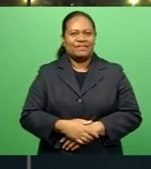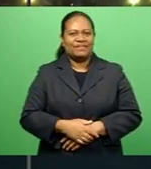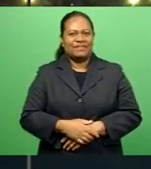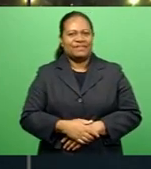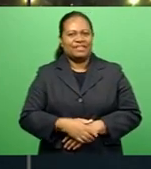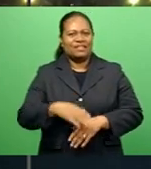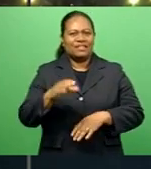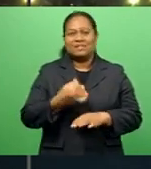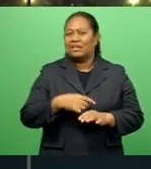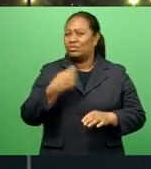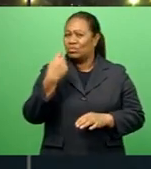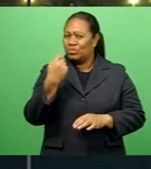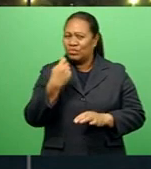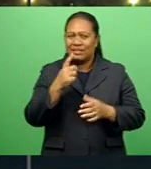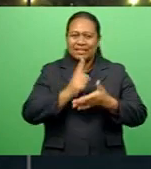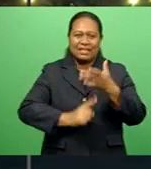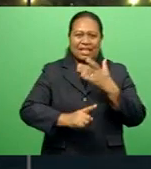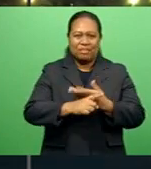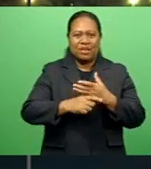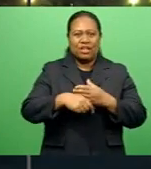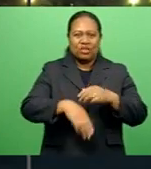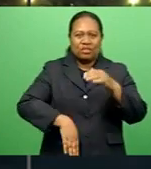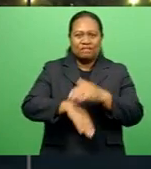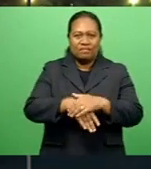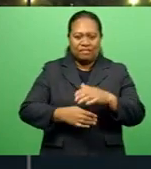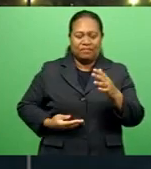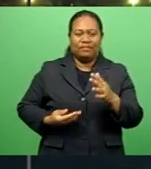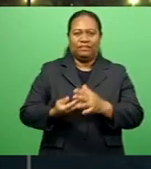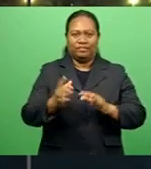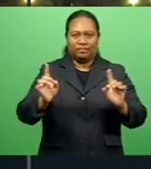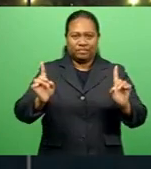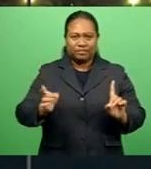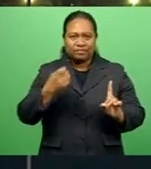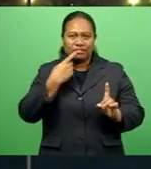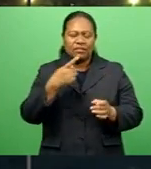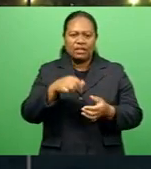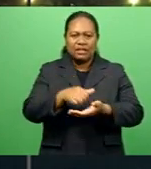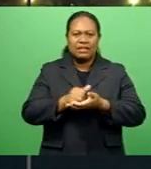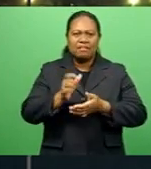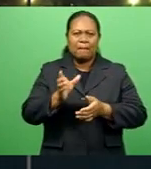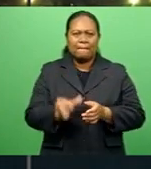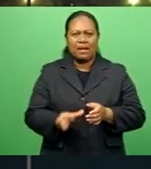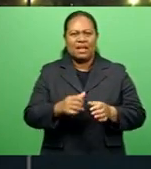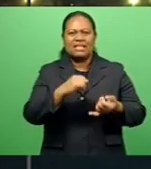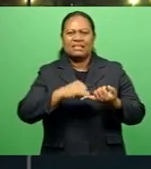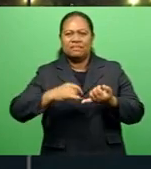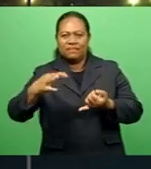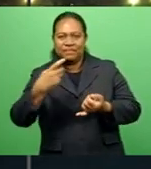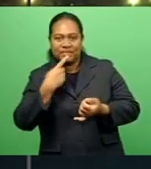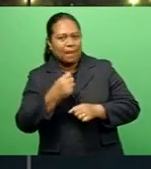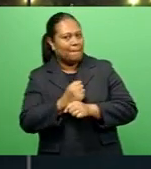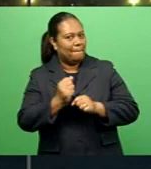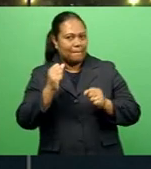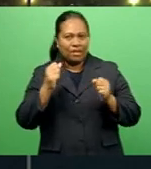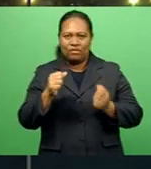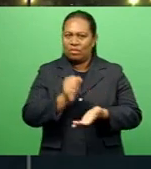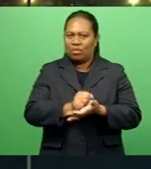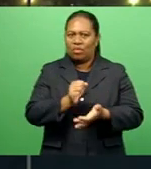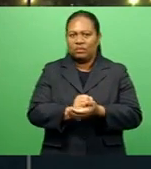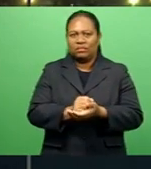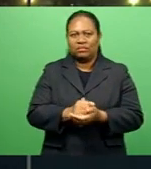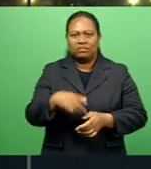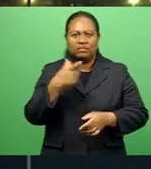from just near the penalty box, stunned the Delta Tigers goalkeeper Simeone Tamanisau with a powerful drive just before